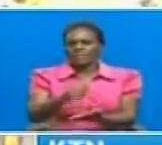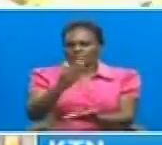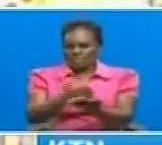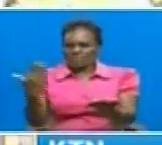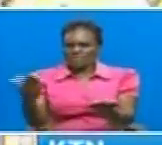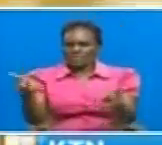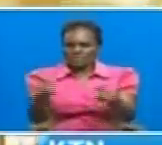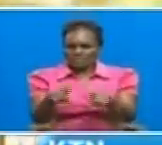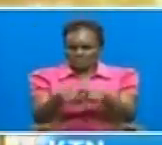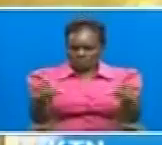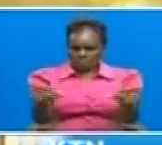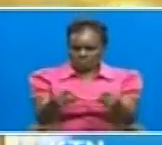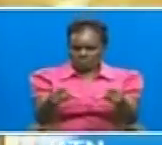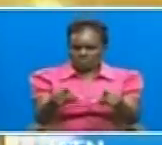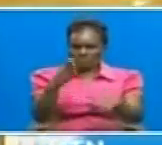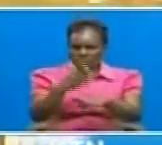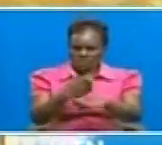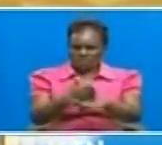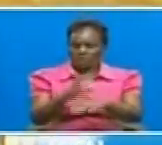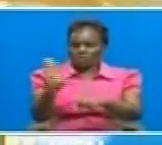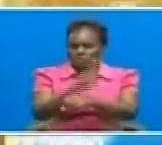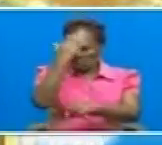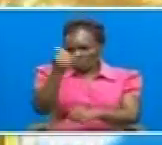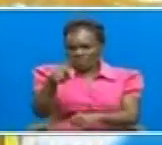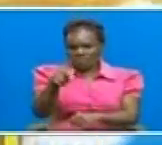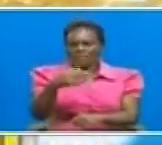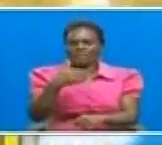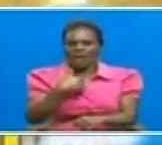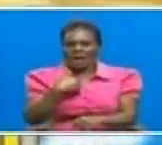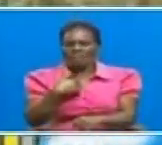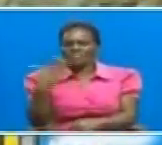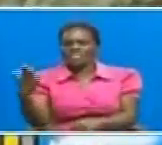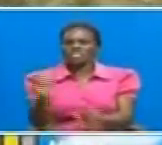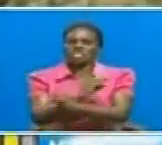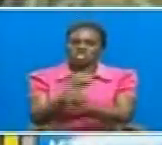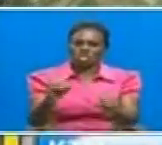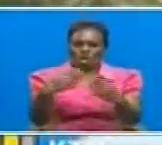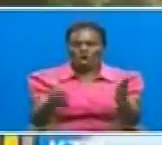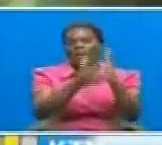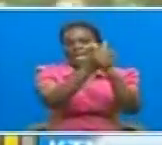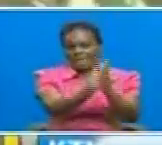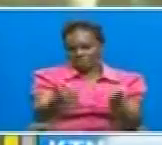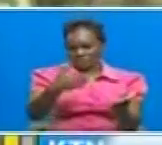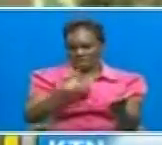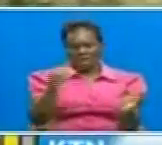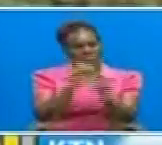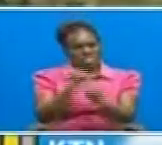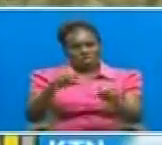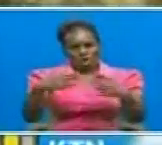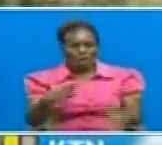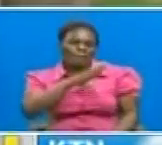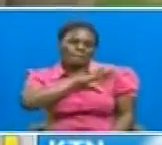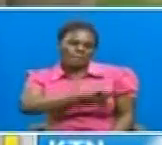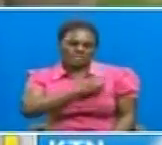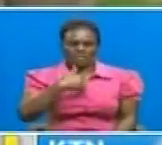something unlicensed brewers and counterfeiters use because they have neither equipment nor technique nor the patience to mature